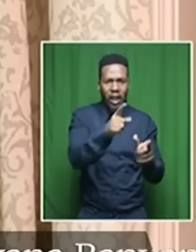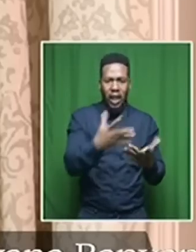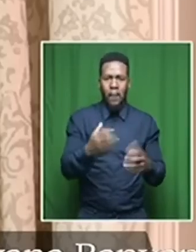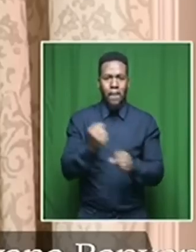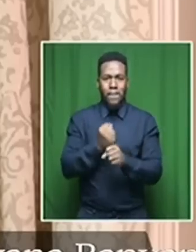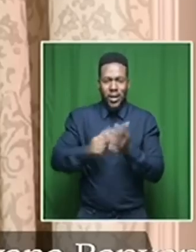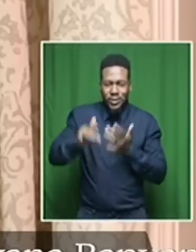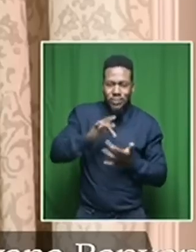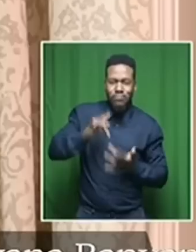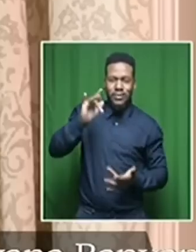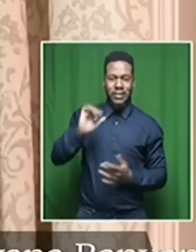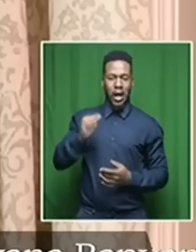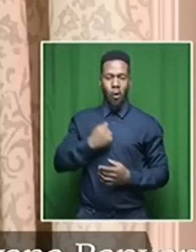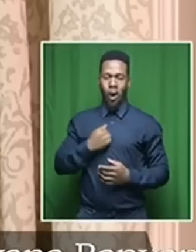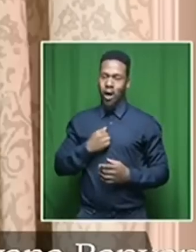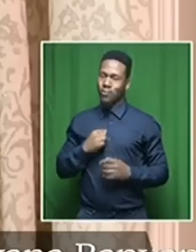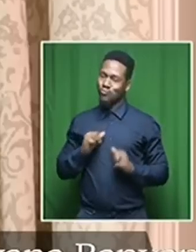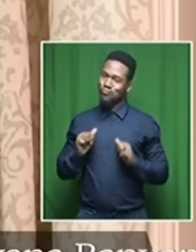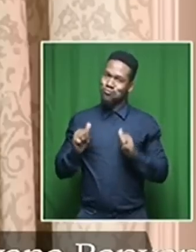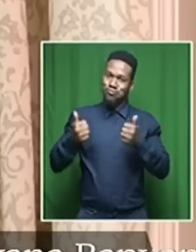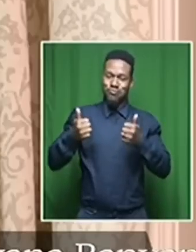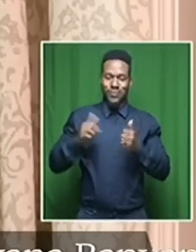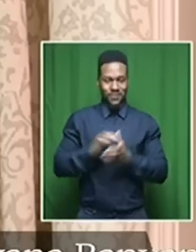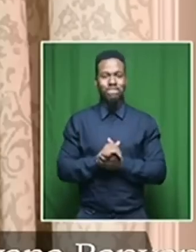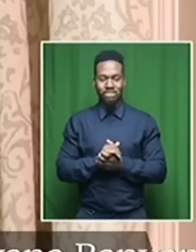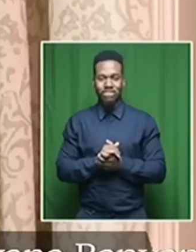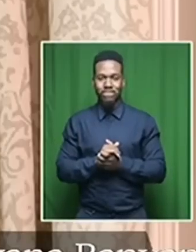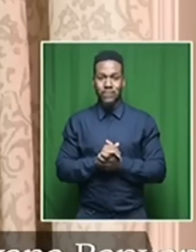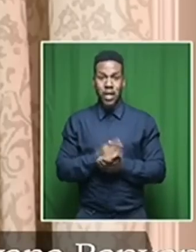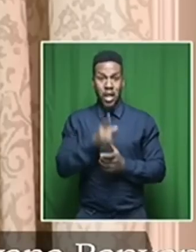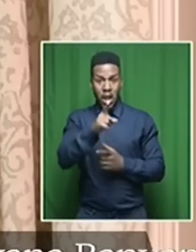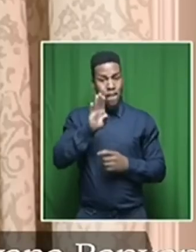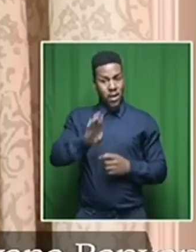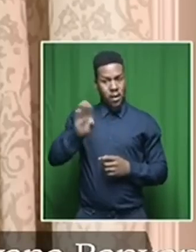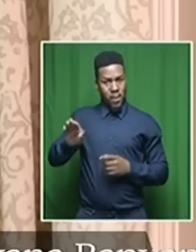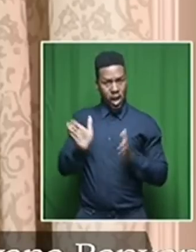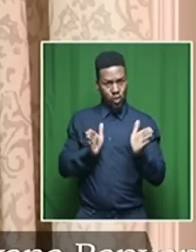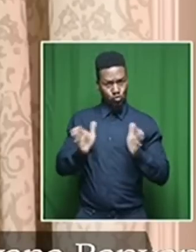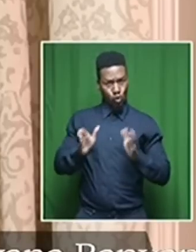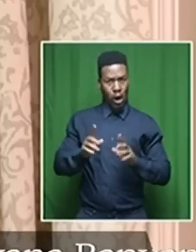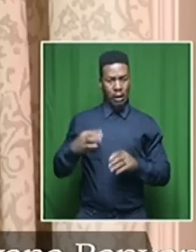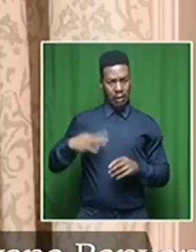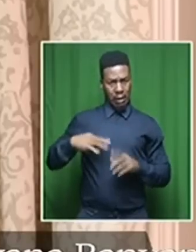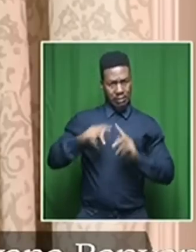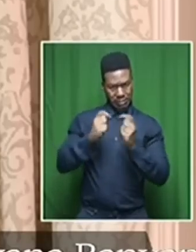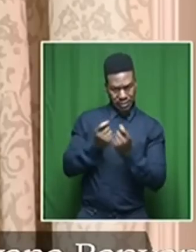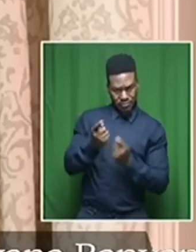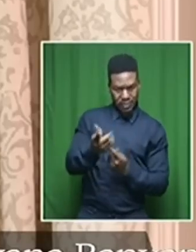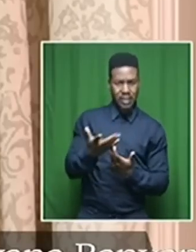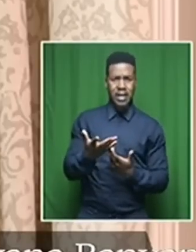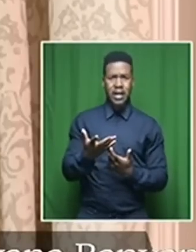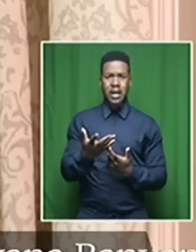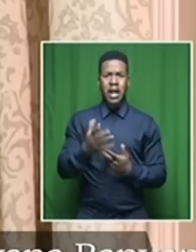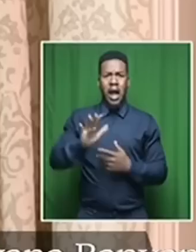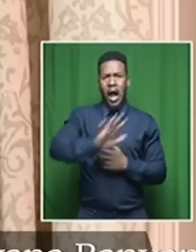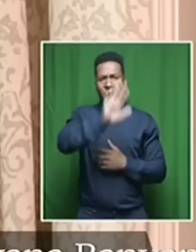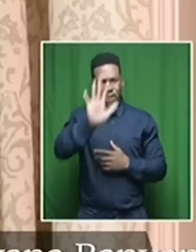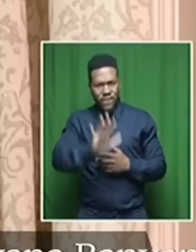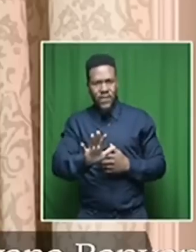as a nation. The achievements of Banyana Banyana in the Africa Cup